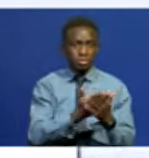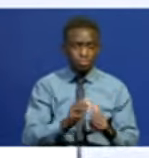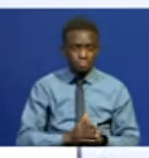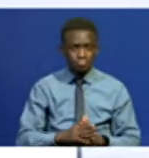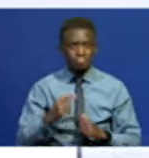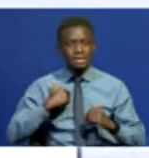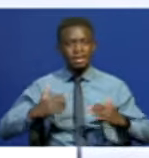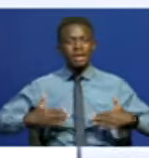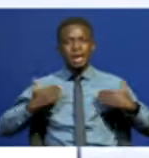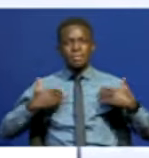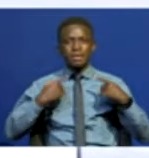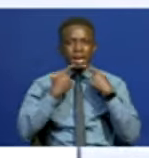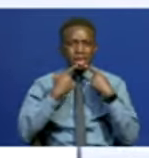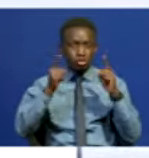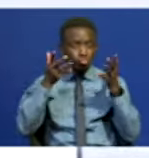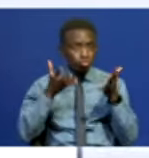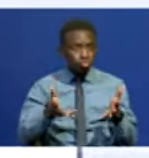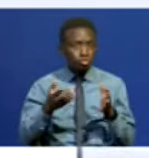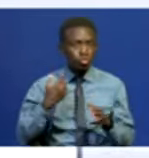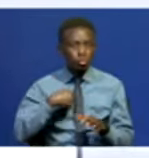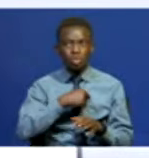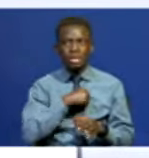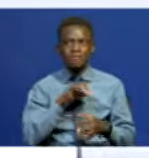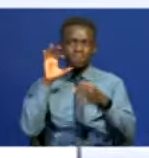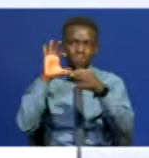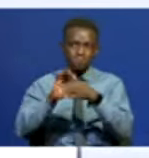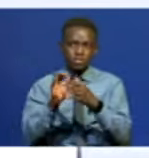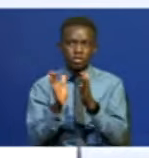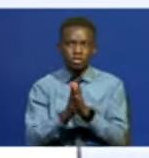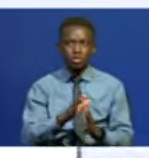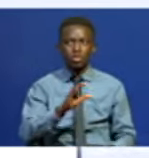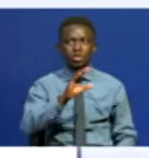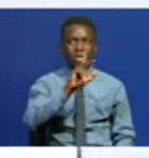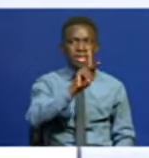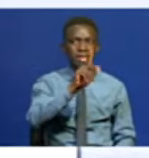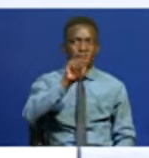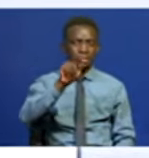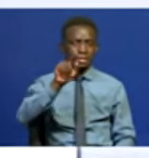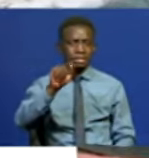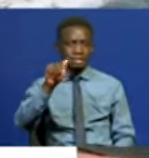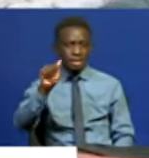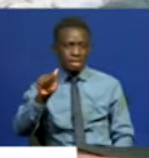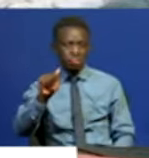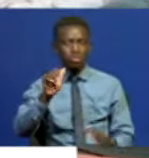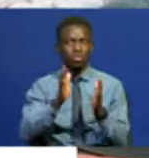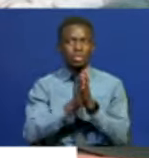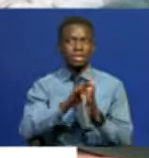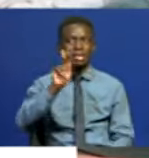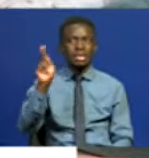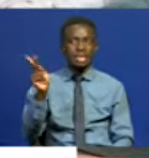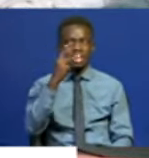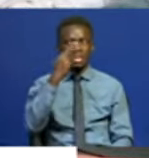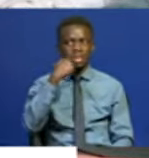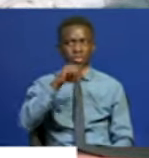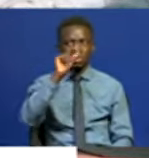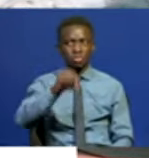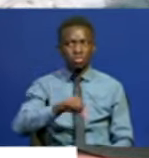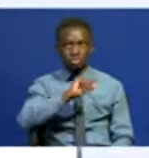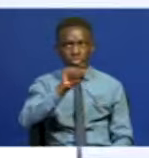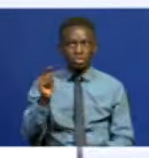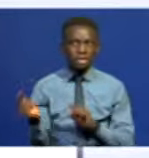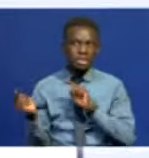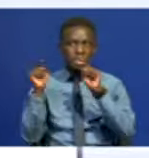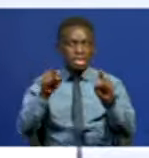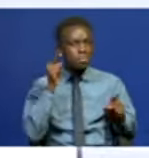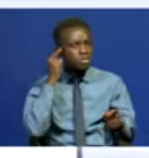that today we are in partnership with OPALET, KTTA, and the Kenya Red Cross, and have come together to address the pressing